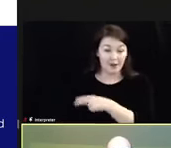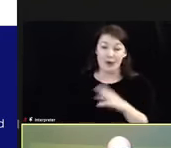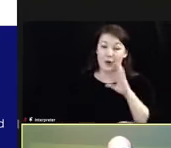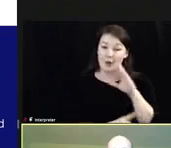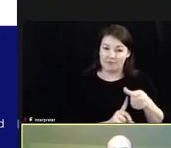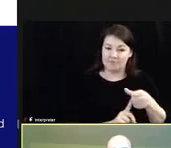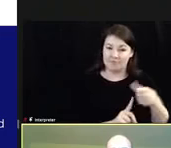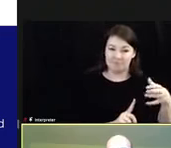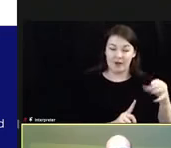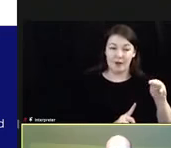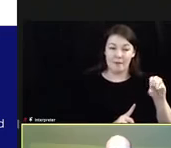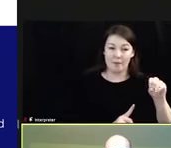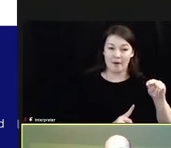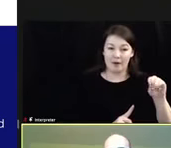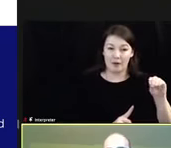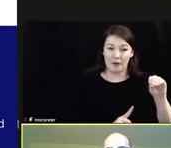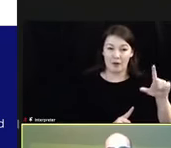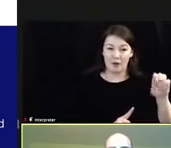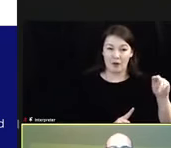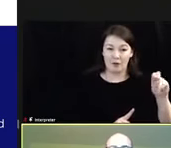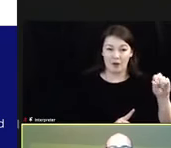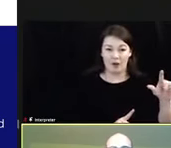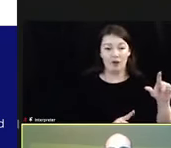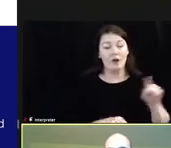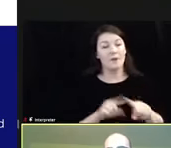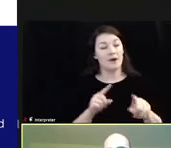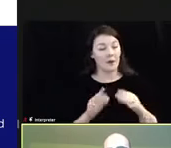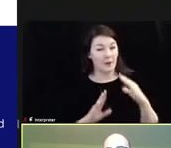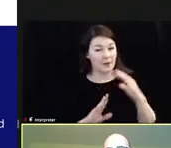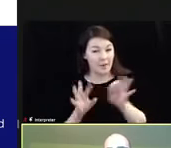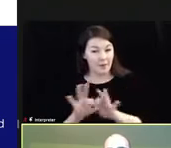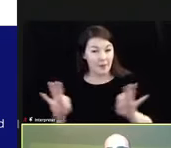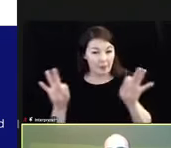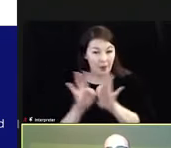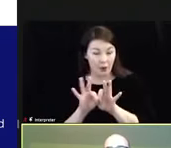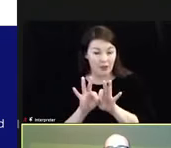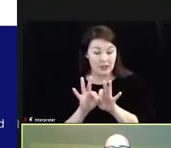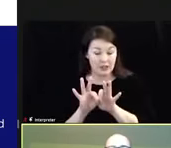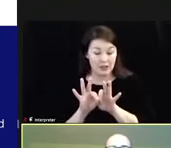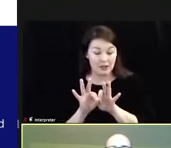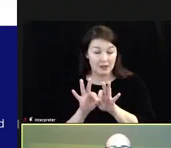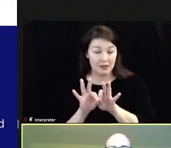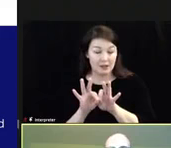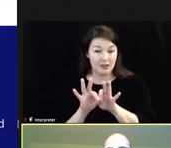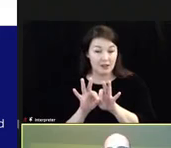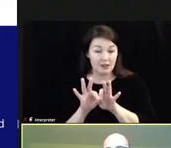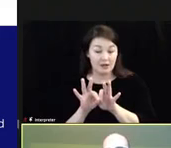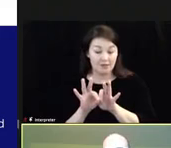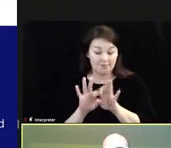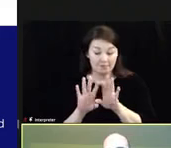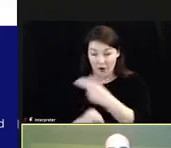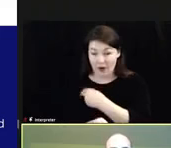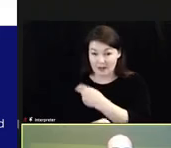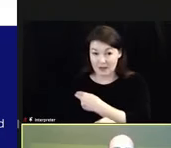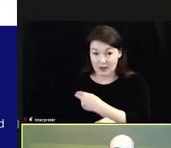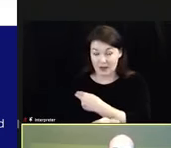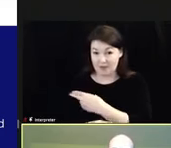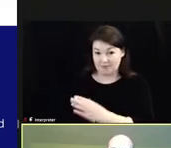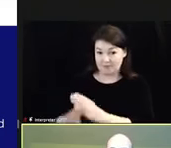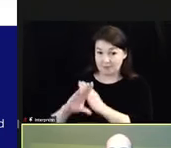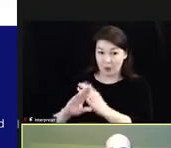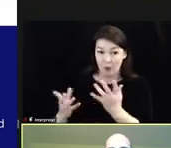here, the most important thing that people can do to protect themselves from being hospitalized is to get the vaccine. It's